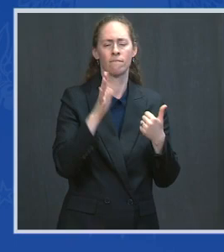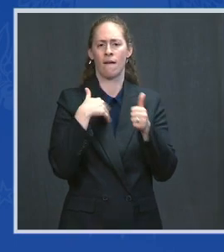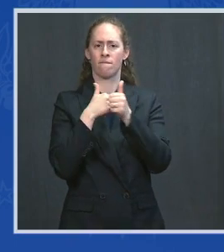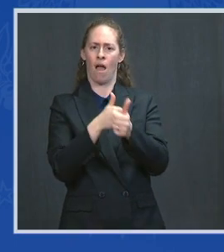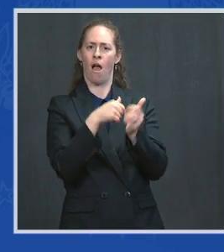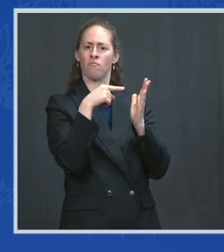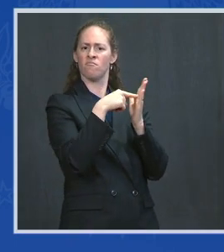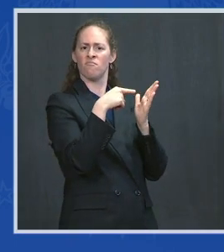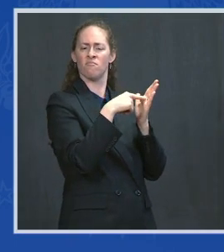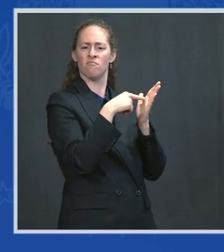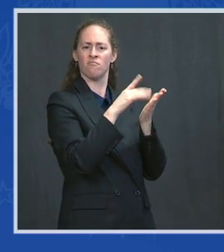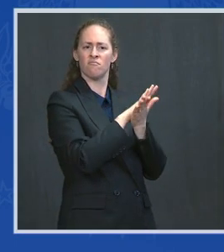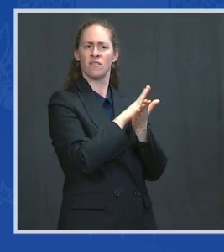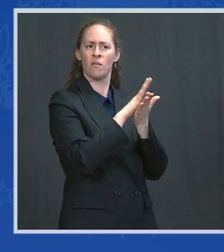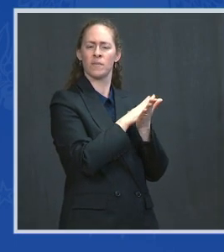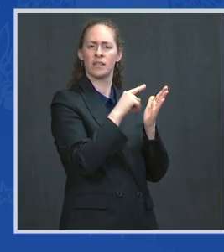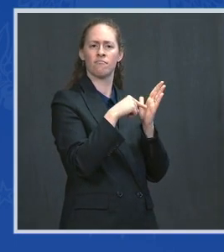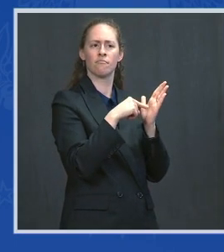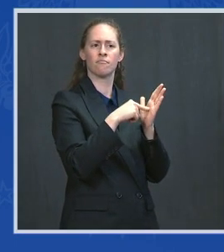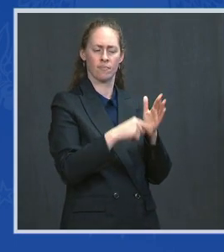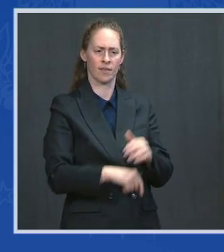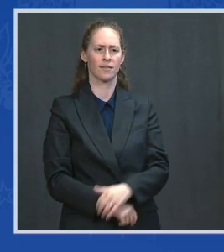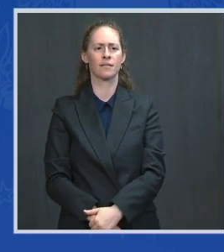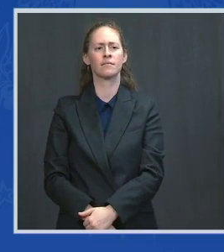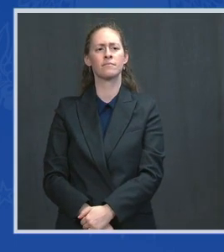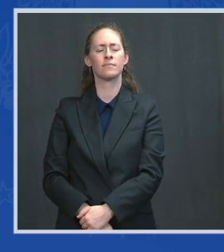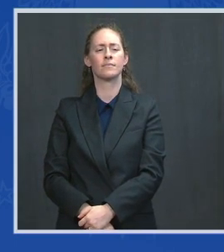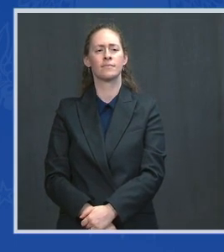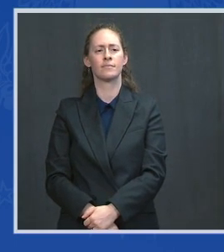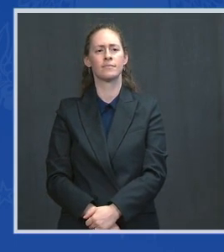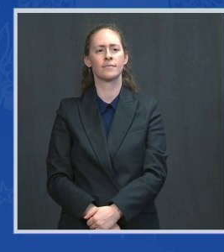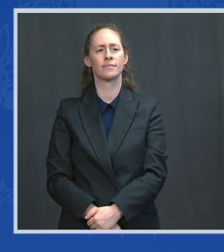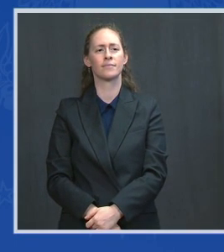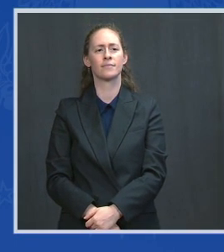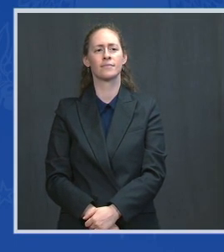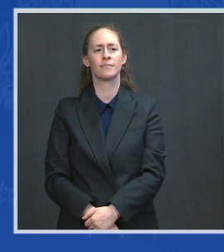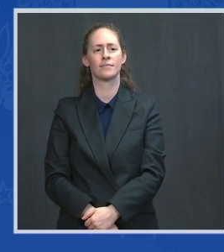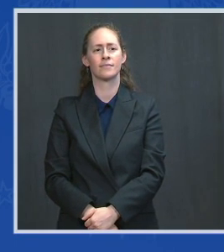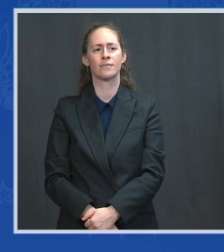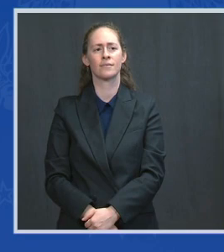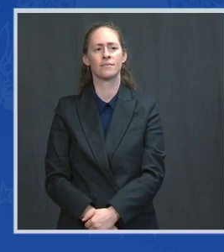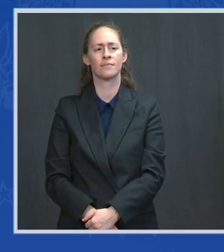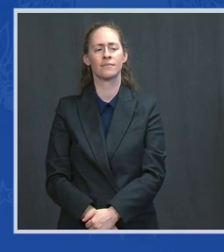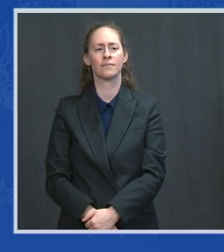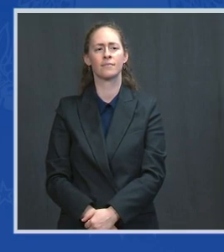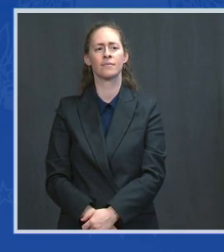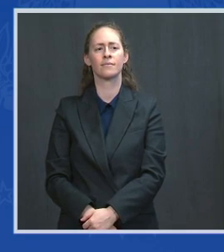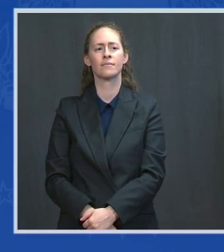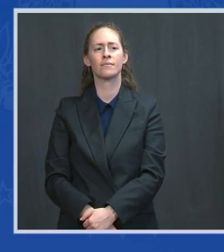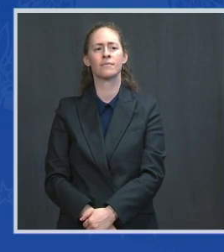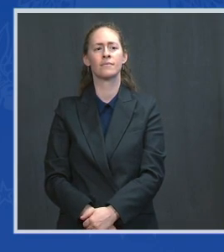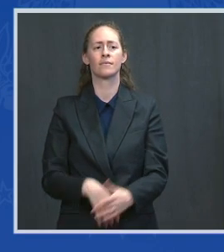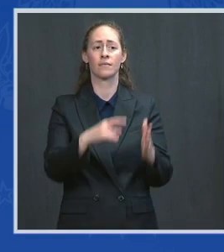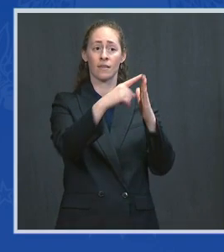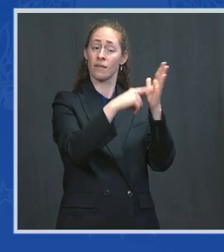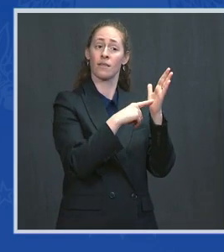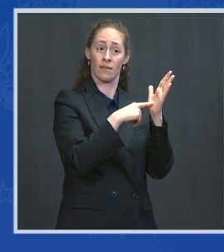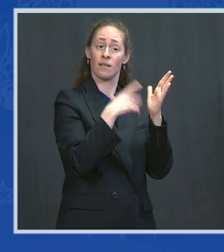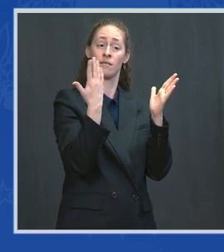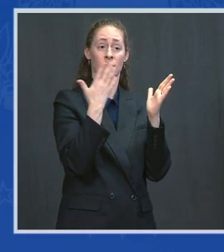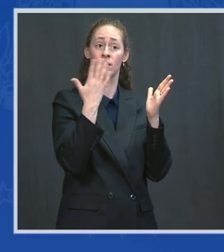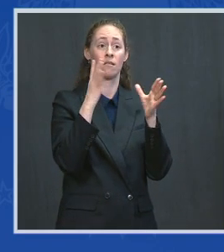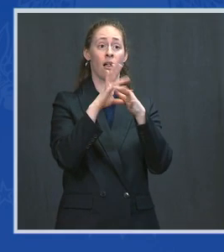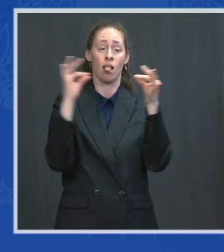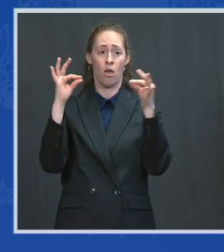And think about this. I'm being literal. Uniquely a product of a document that says we hold these truths to be